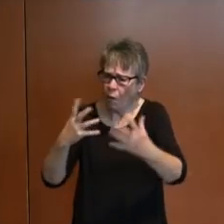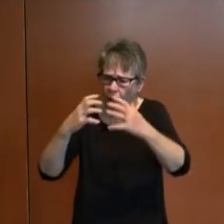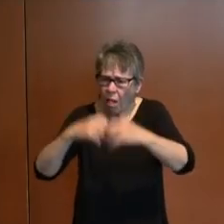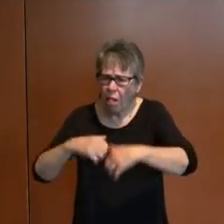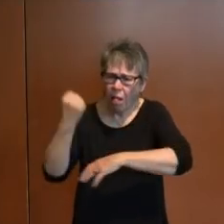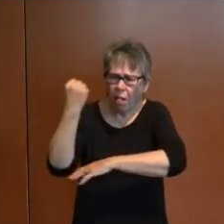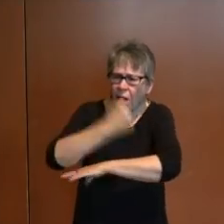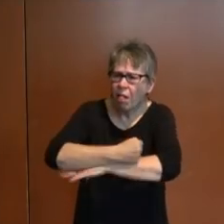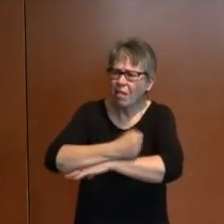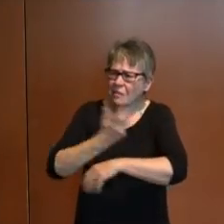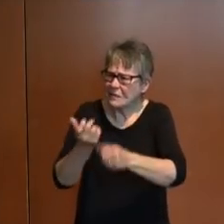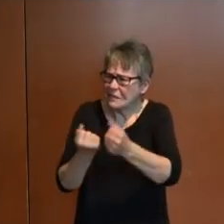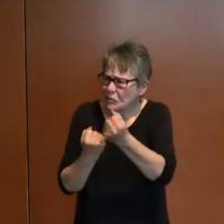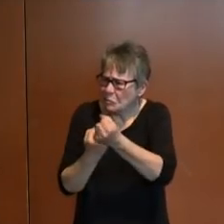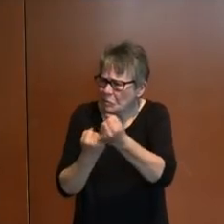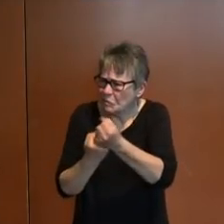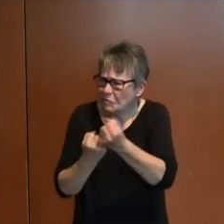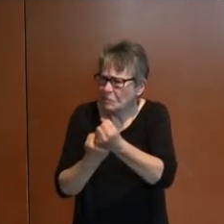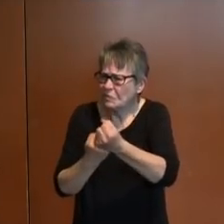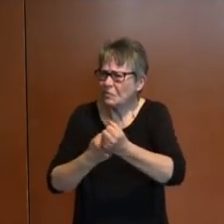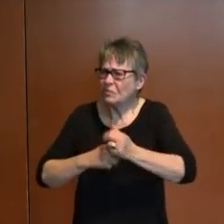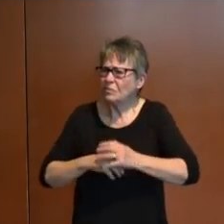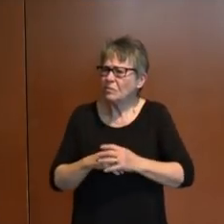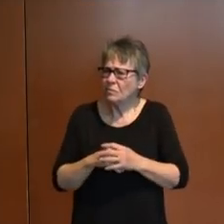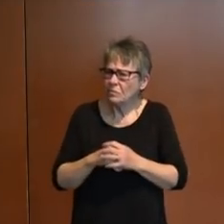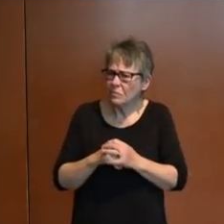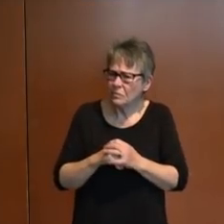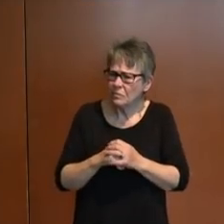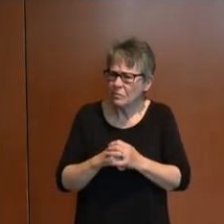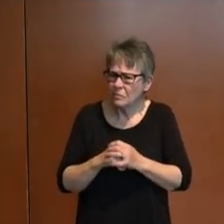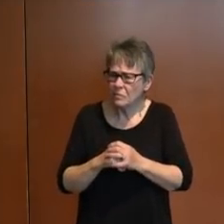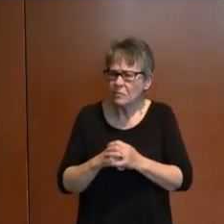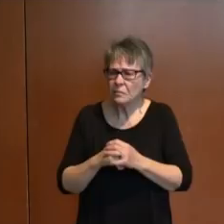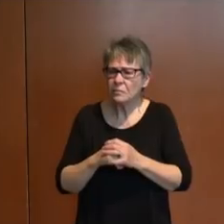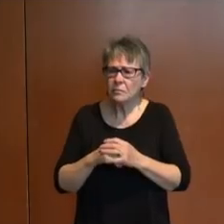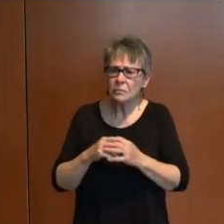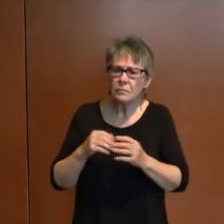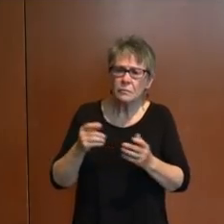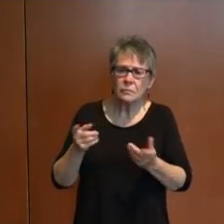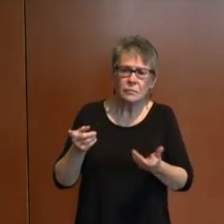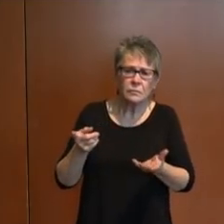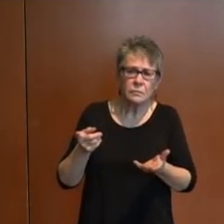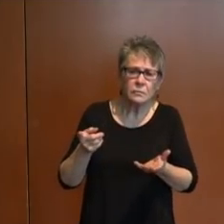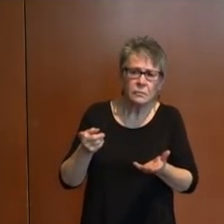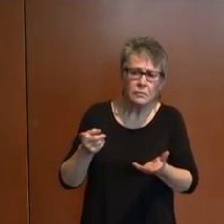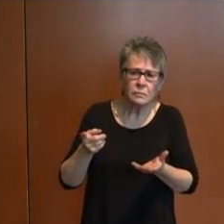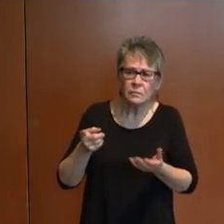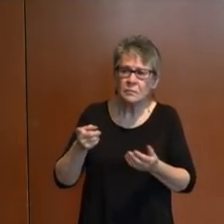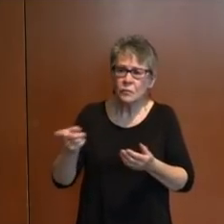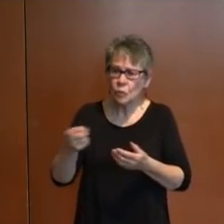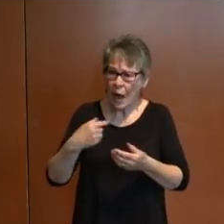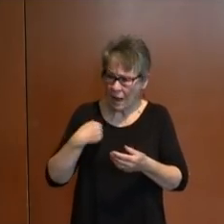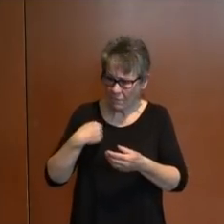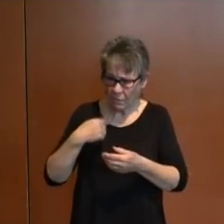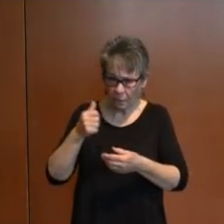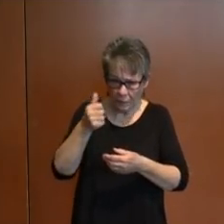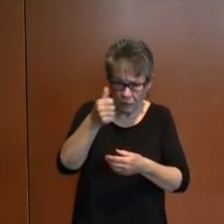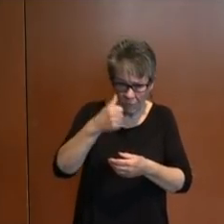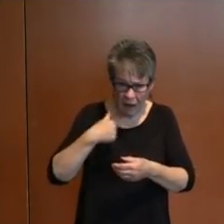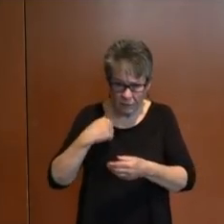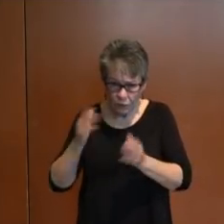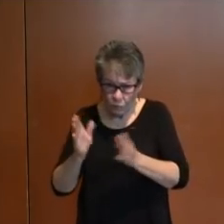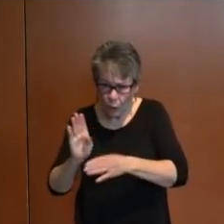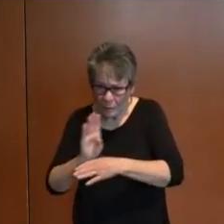reach out to the EDA today for ways that you can be a part of our response and recovery and long-term